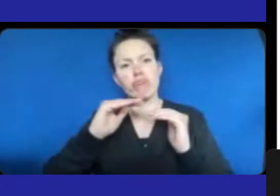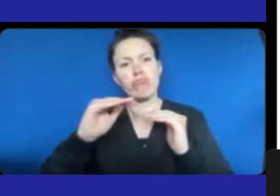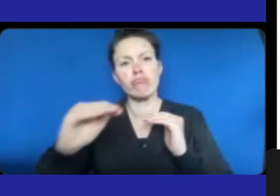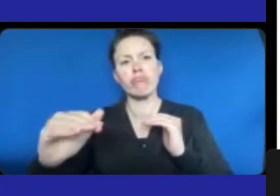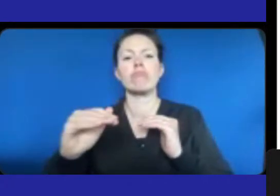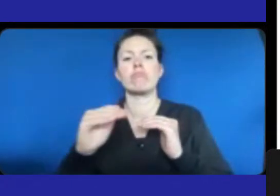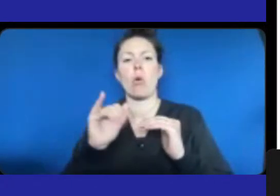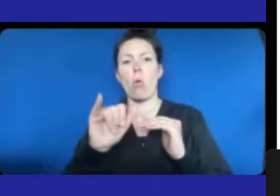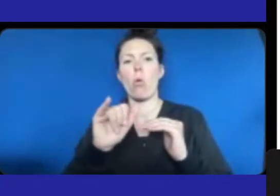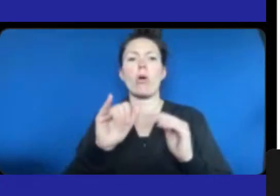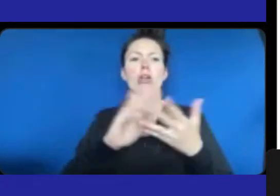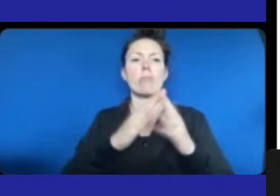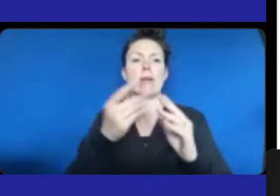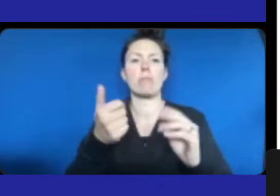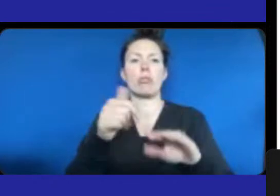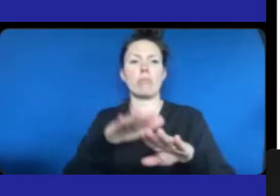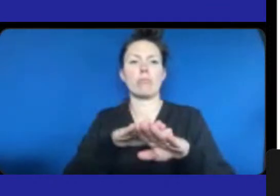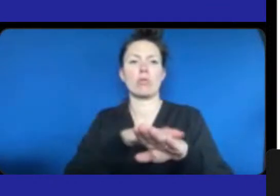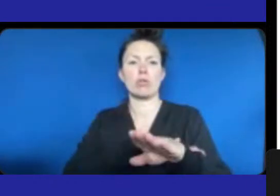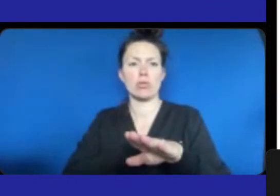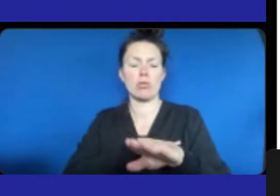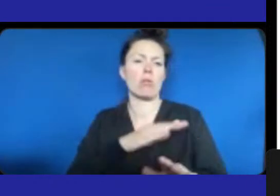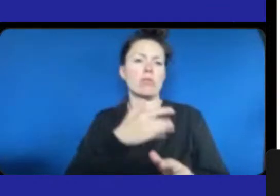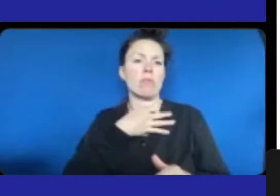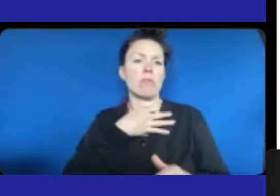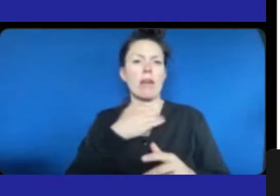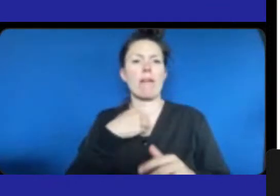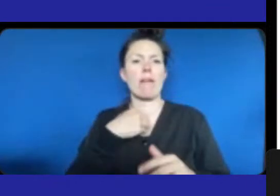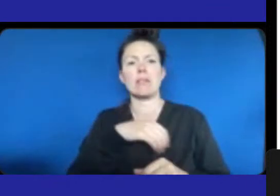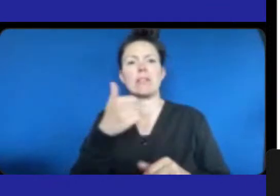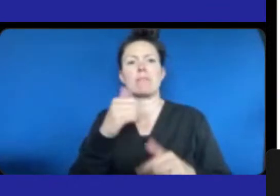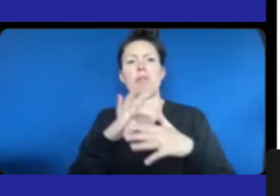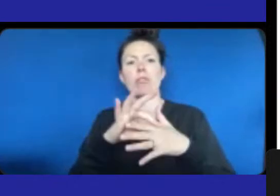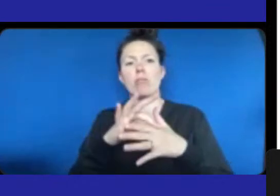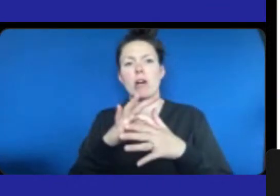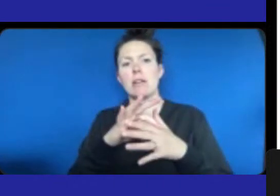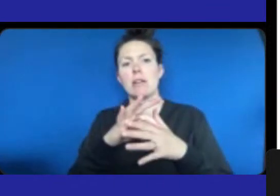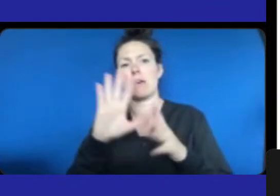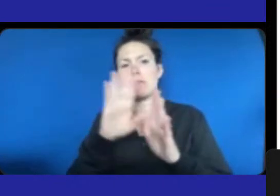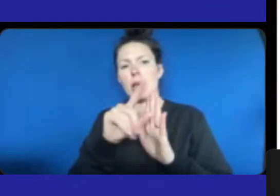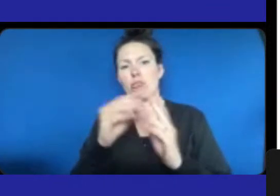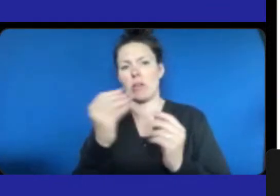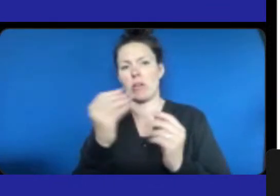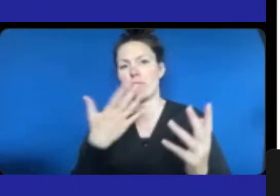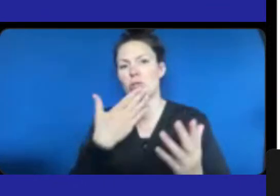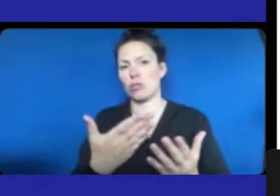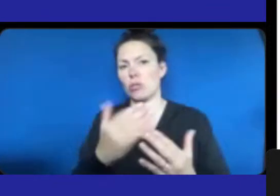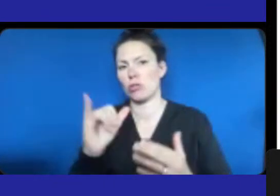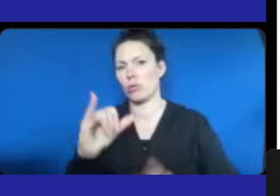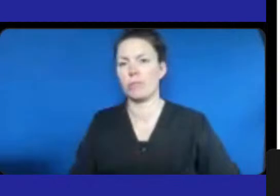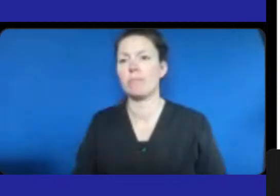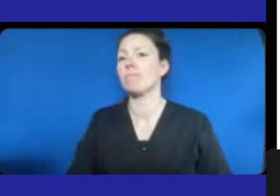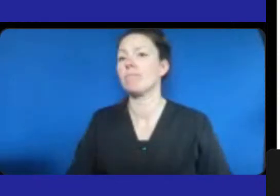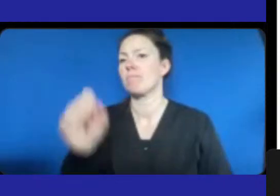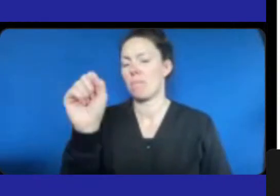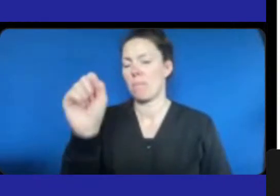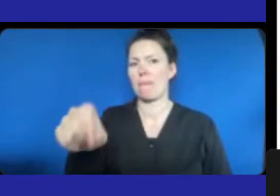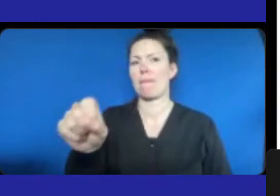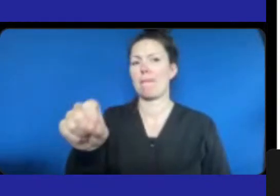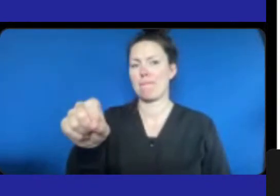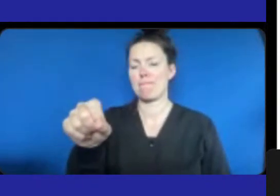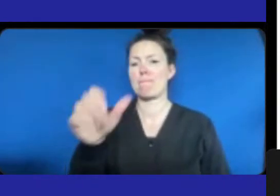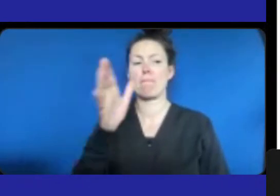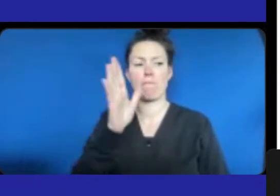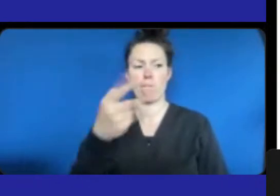And what is that telling us? And so having some of the other context is very interesting too. Absolutely, absolutely. Yes, I will say